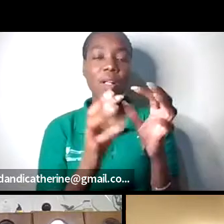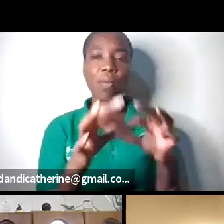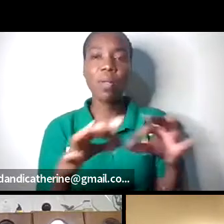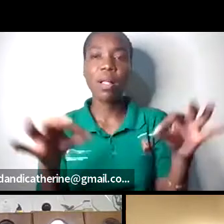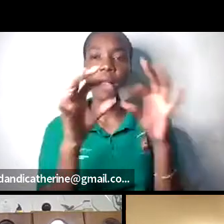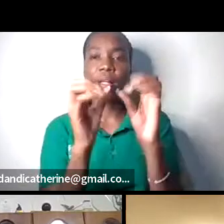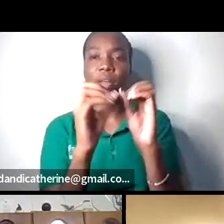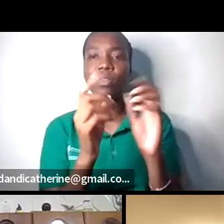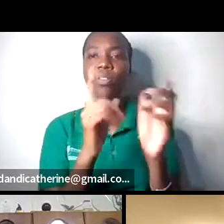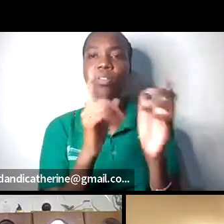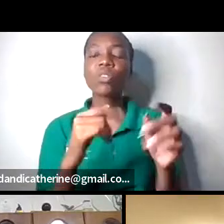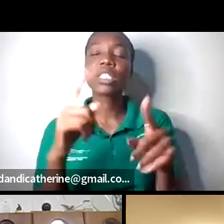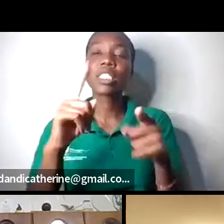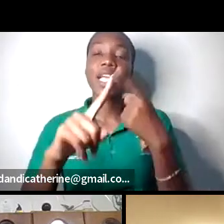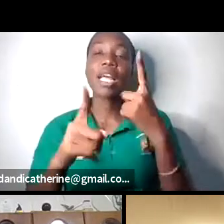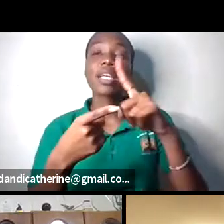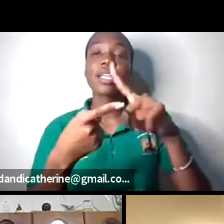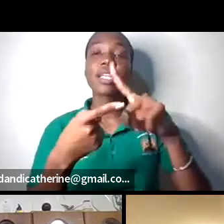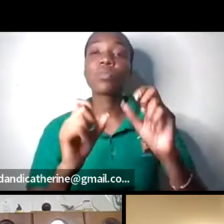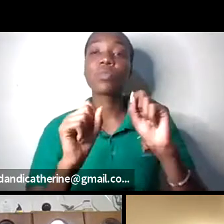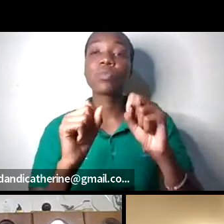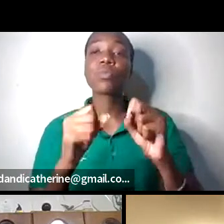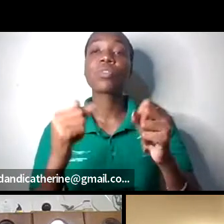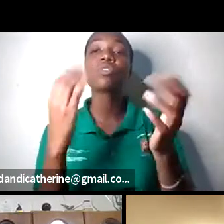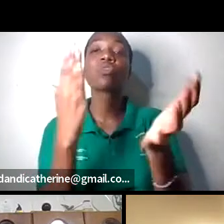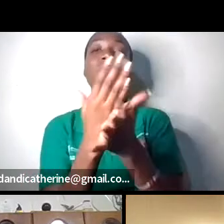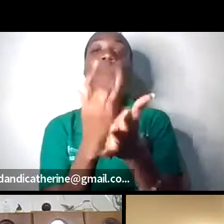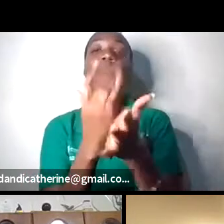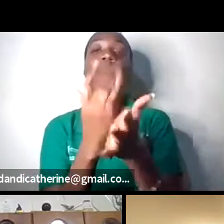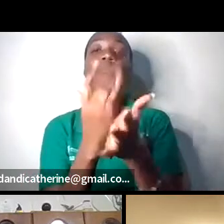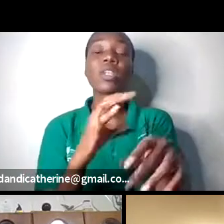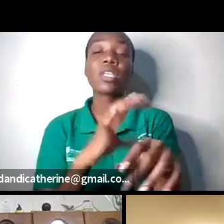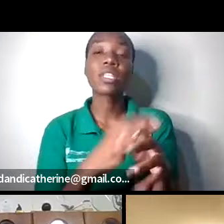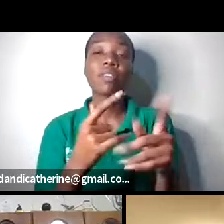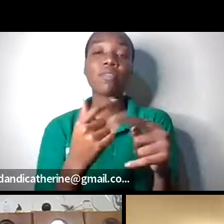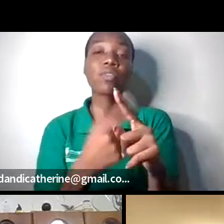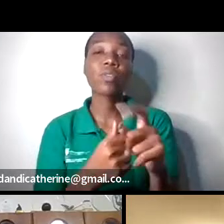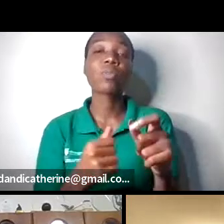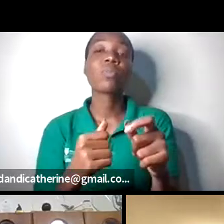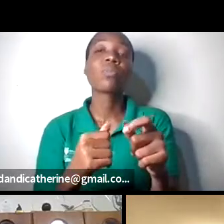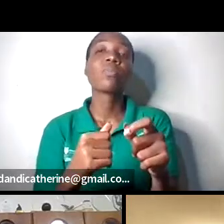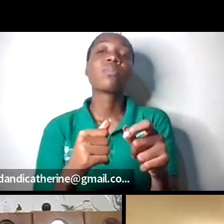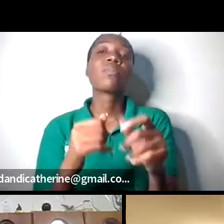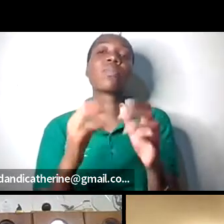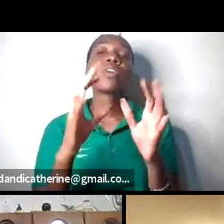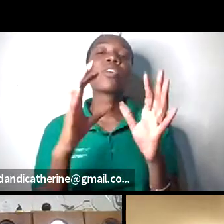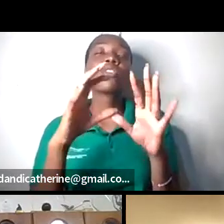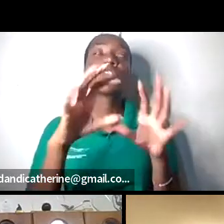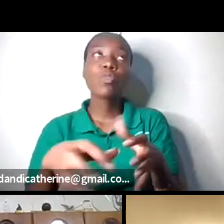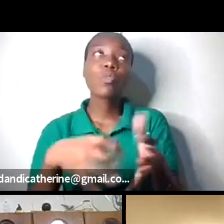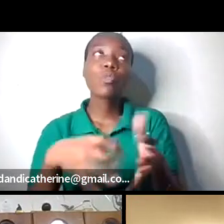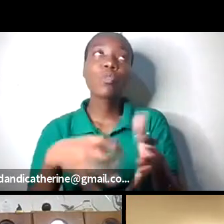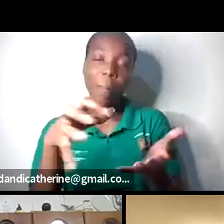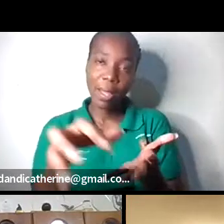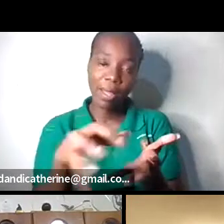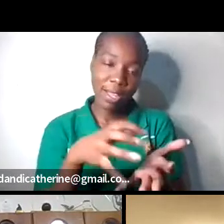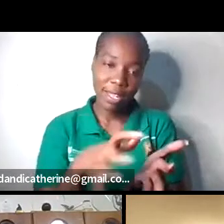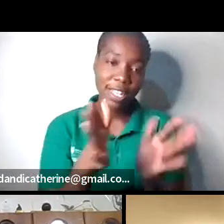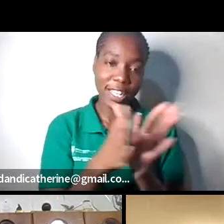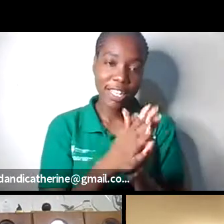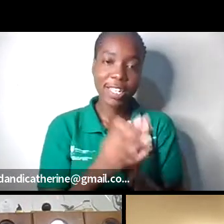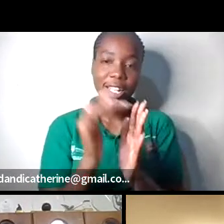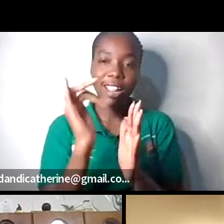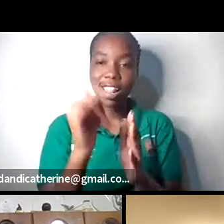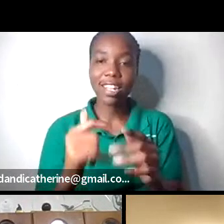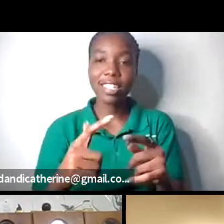way, standardization, which can stop you from putting a product in a supermarket. And that in itself cuts you off from a lot of